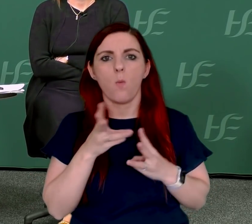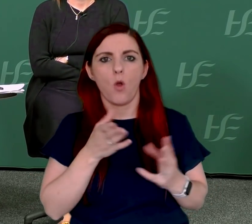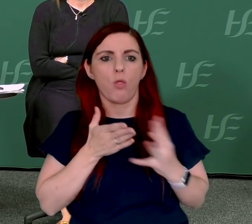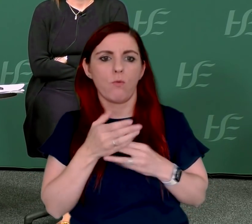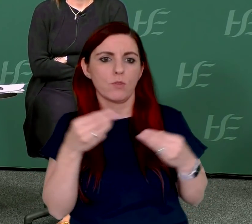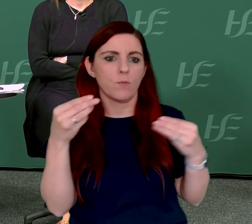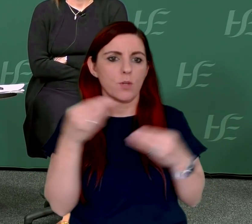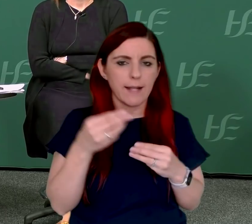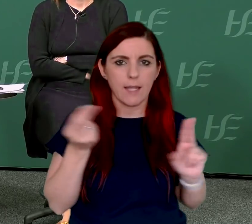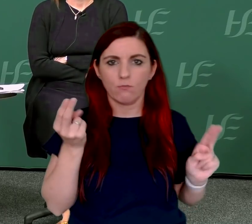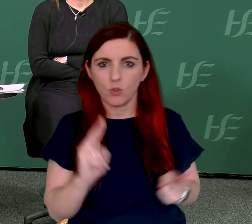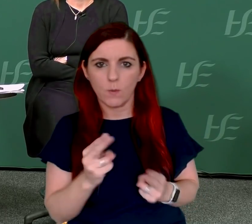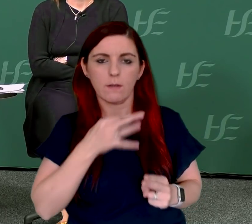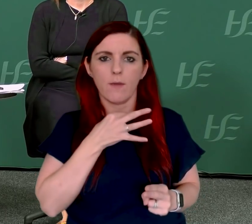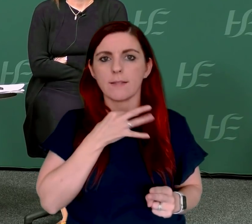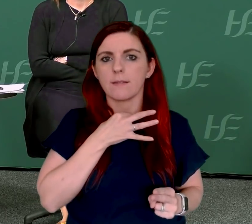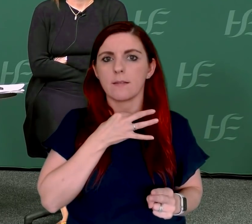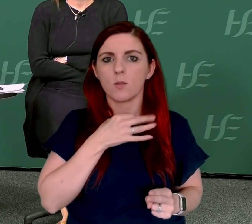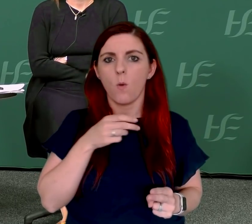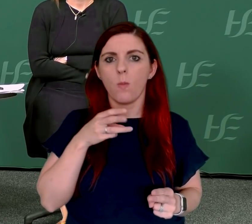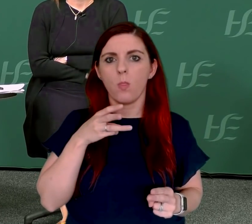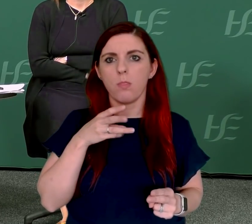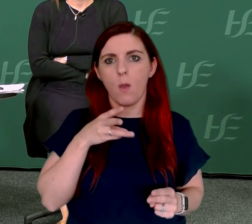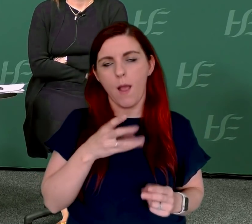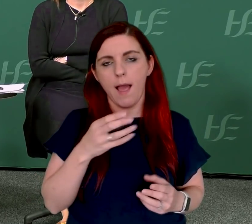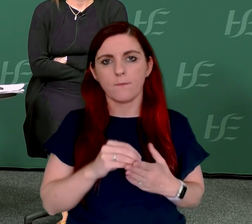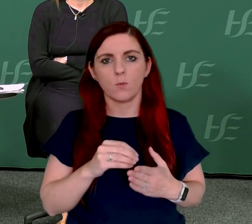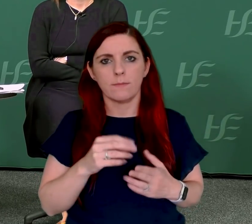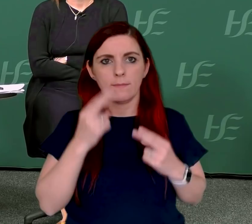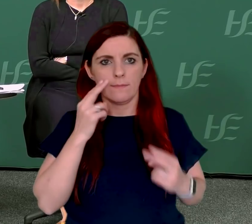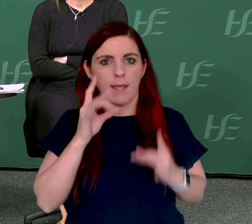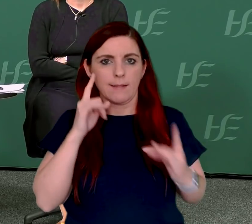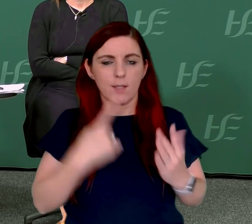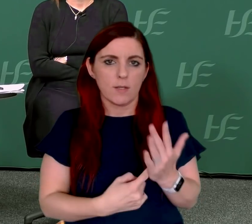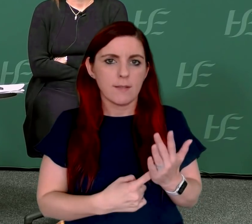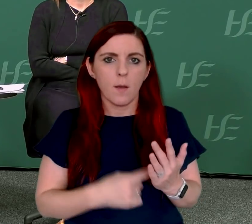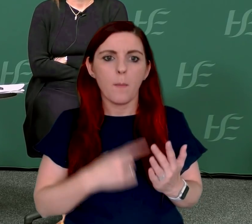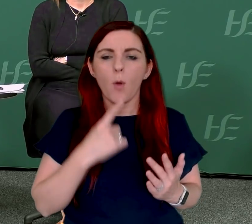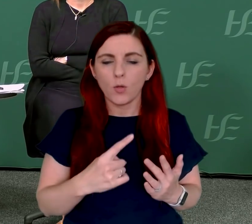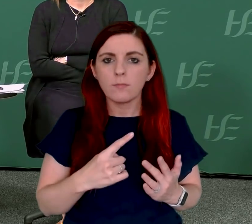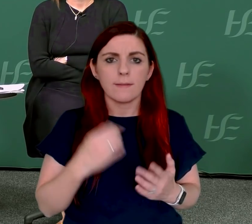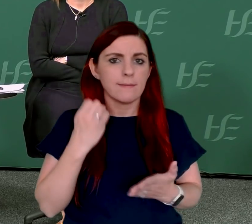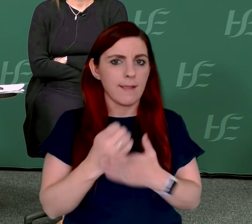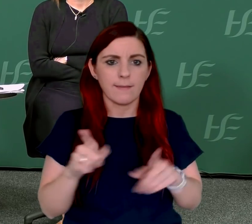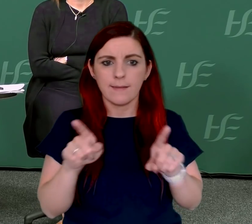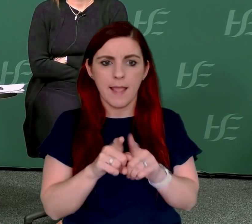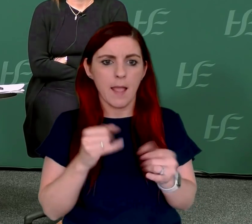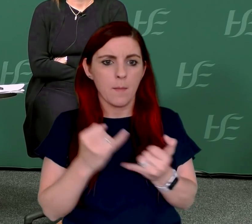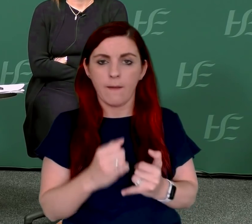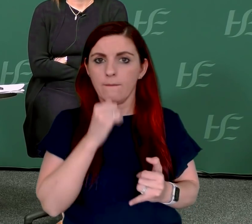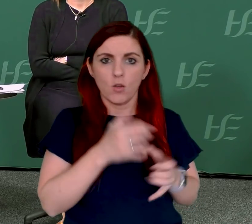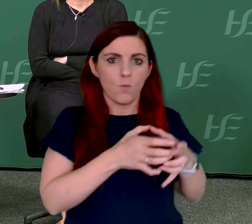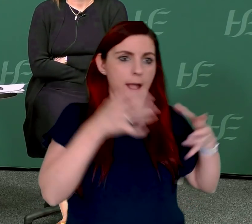reduce the mitigations that those decisions would have to be made. Is it exactly the same as, say, in the first wave, and indeed in